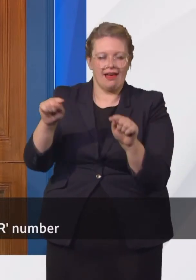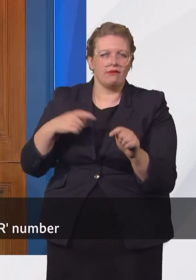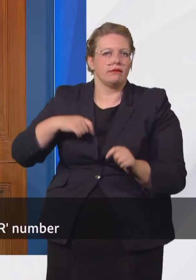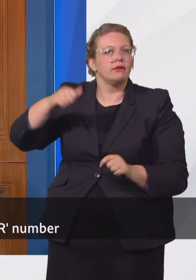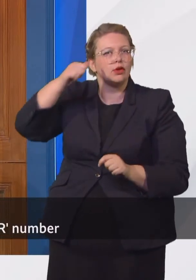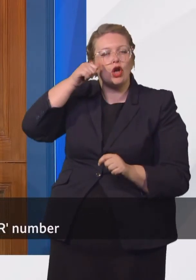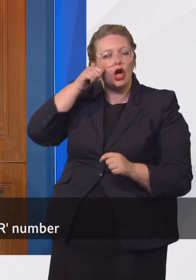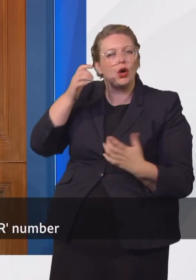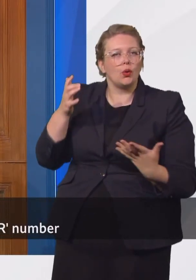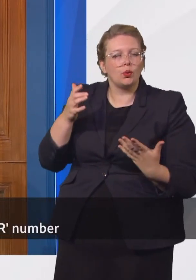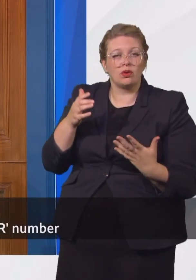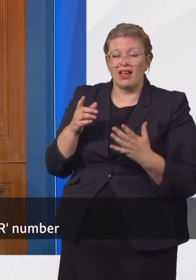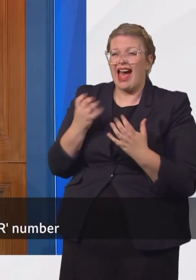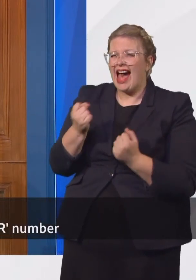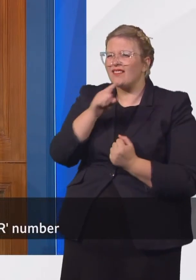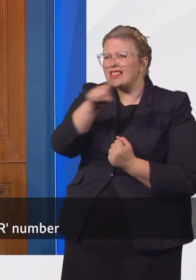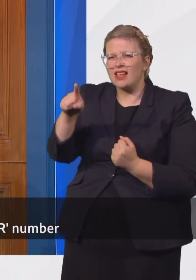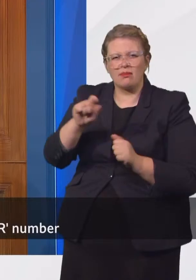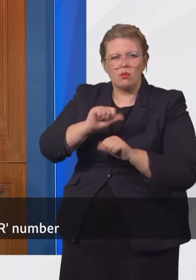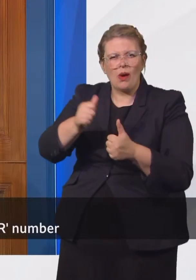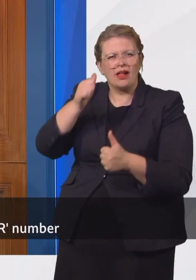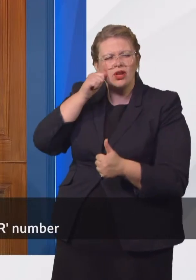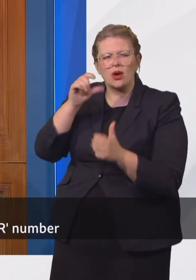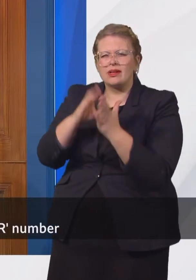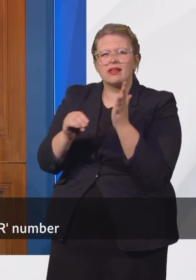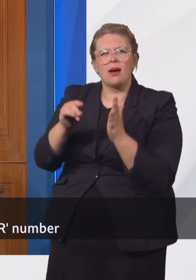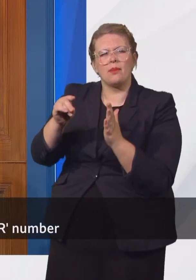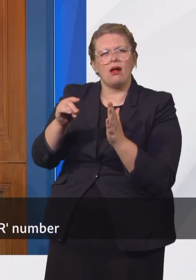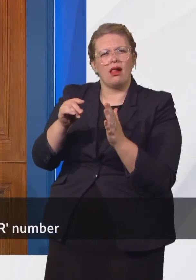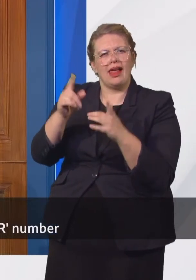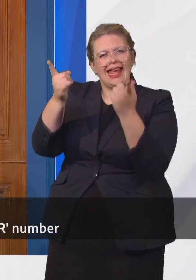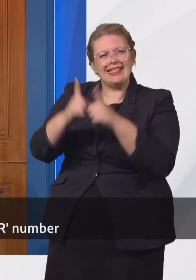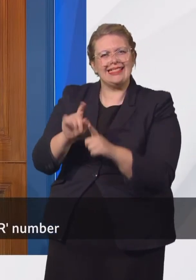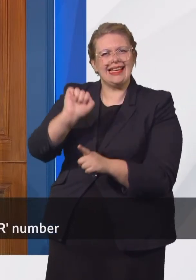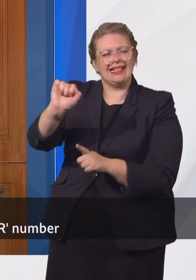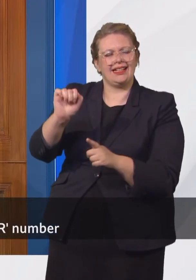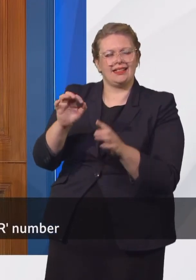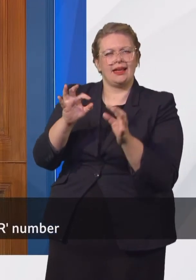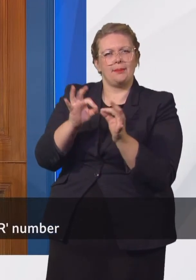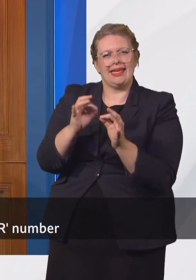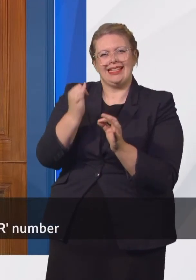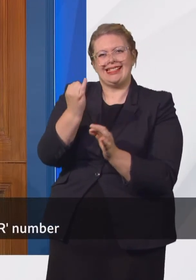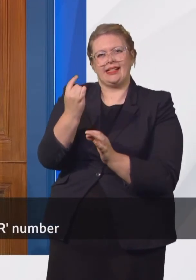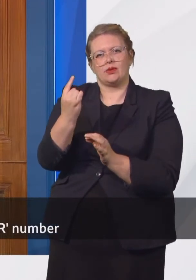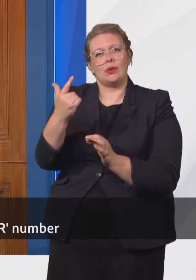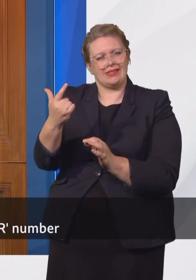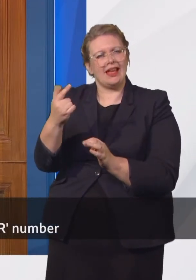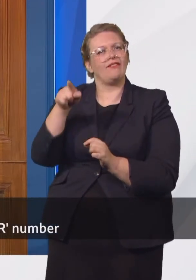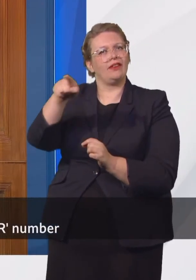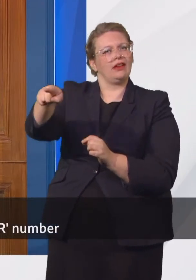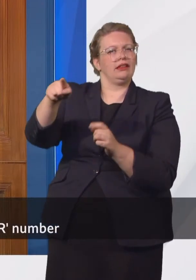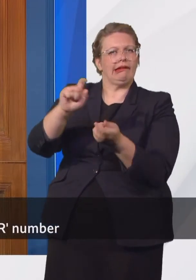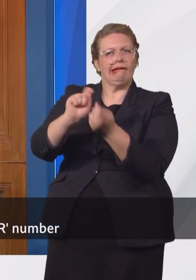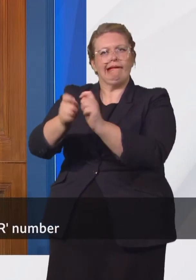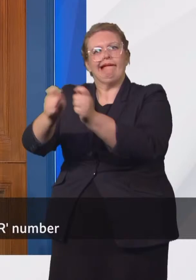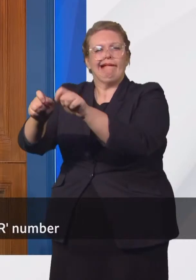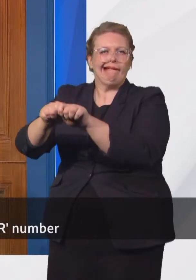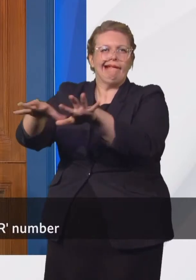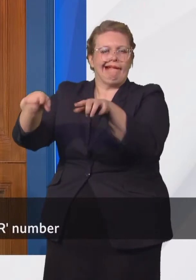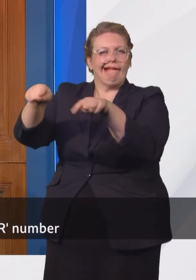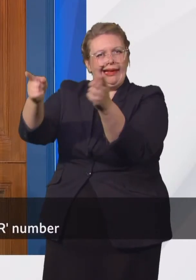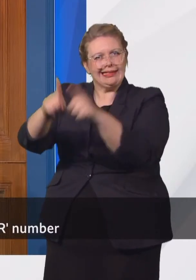in the headlines, such as the Indian 617 variant, and there are others which have been in the headlines for some